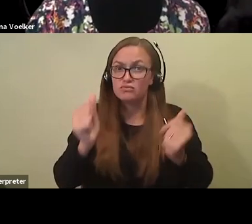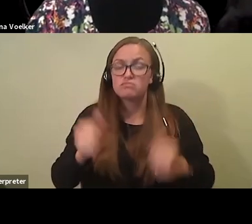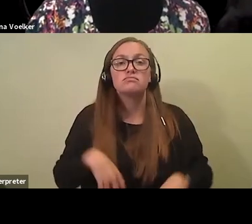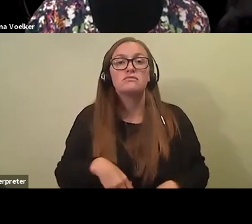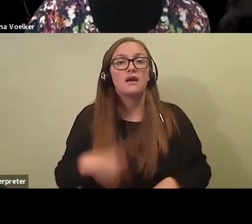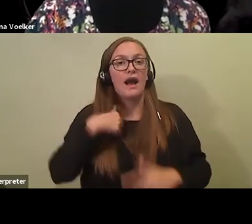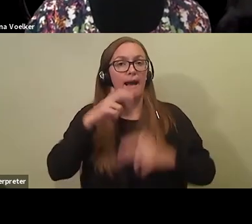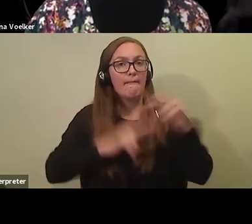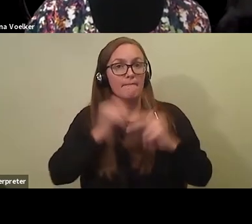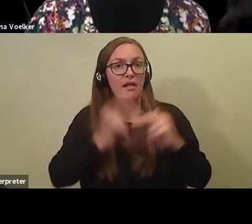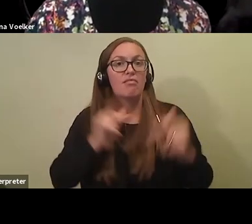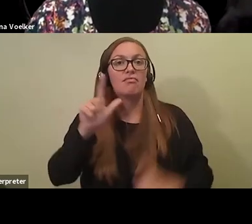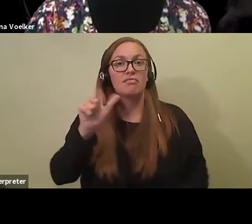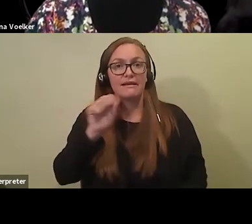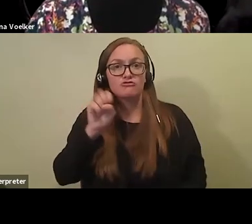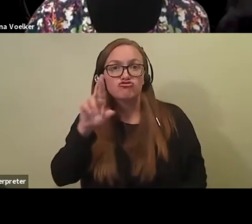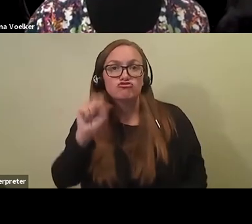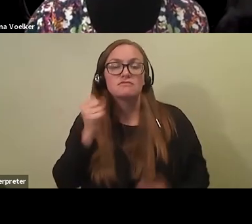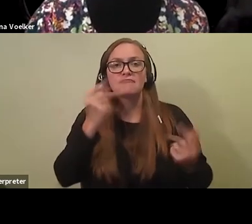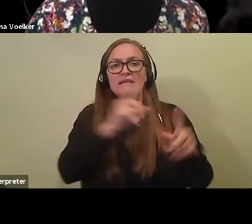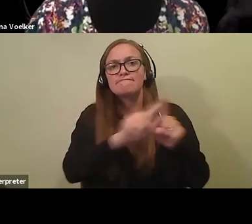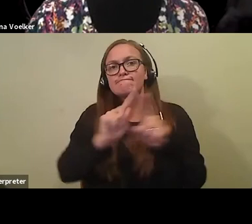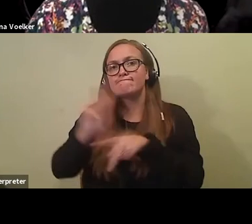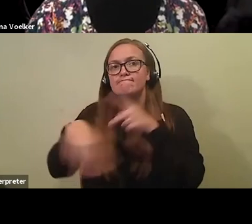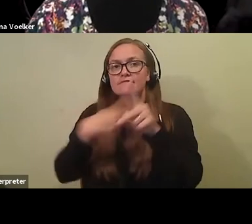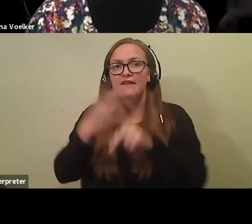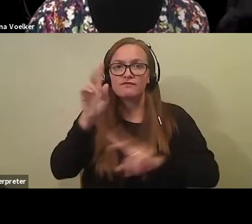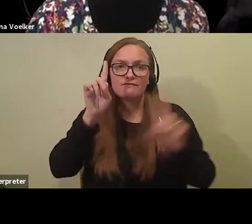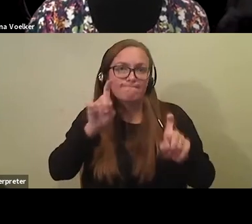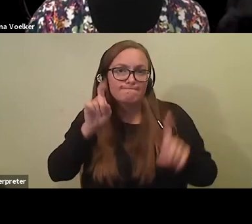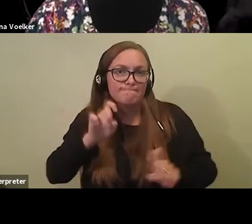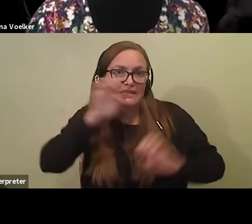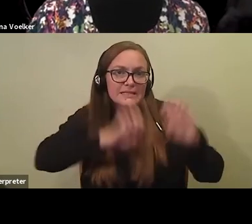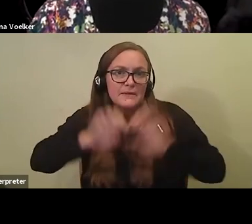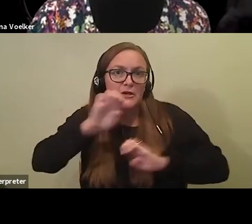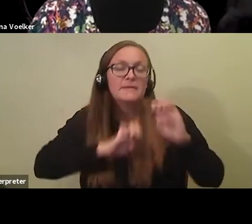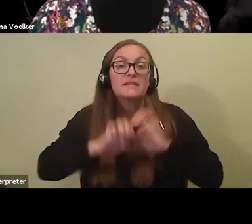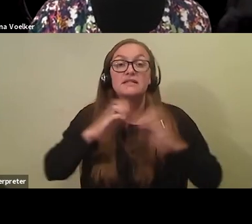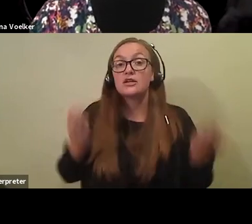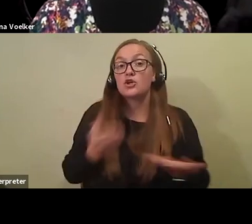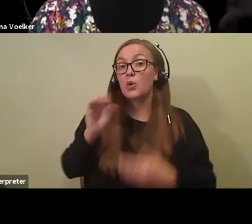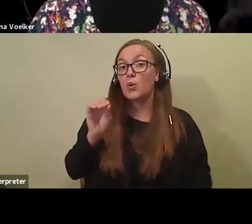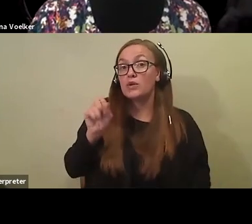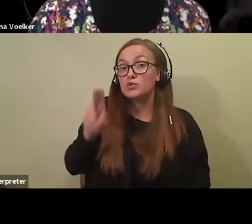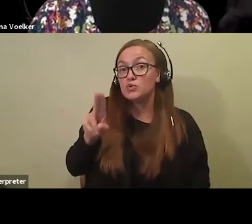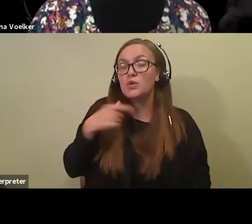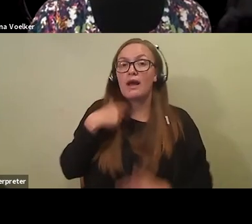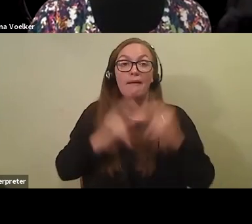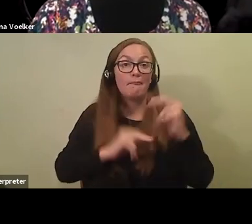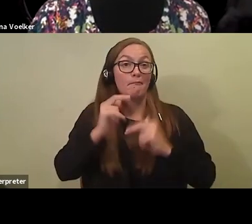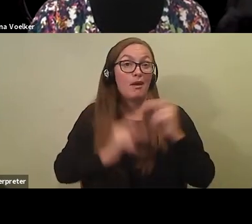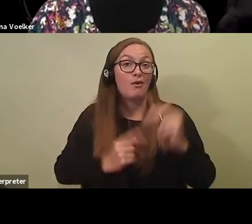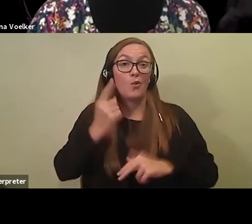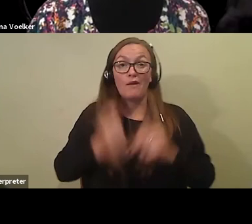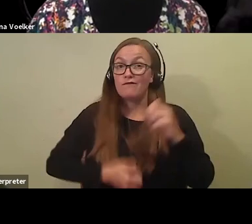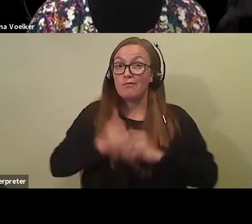do lots of different types of experiments with them. So at Ohio State, I actually built one of the most powerful lasers in operation